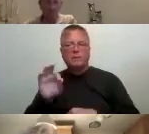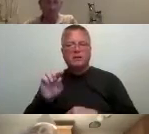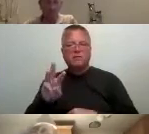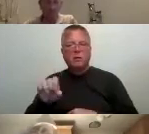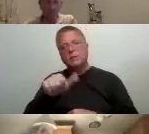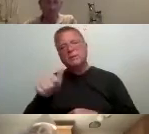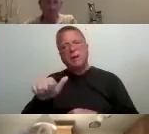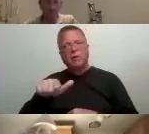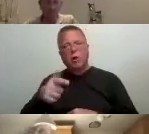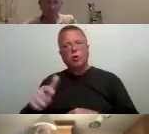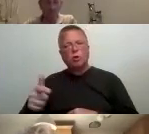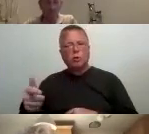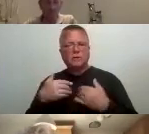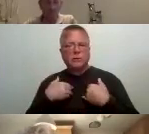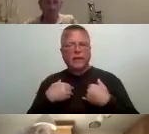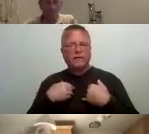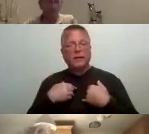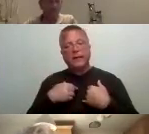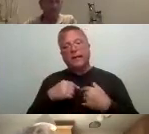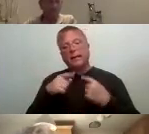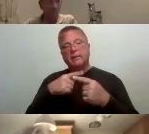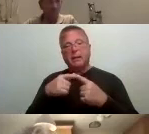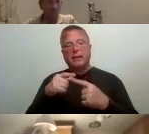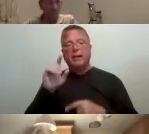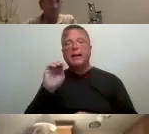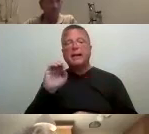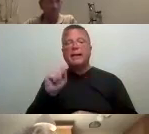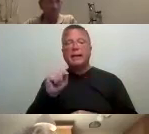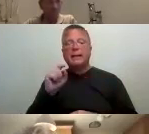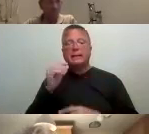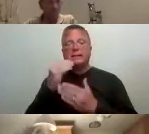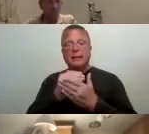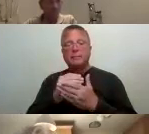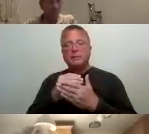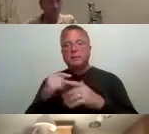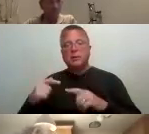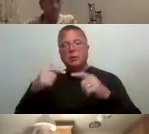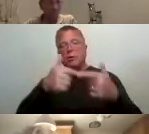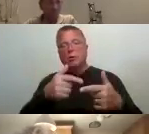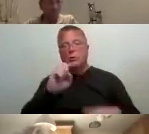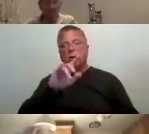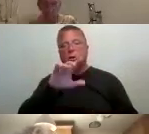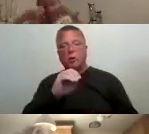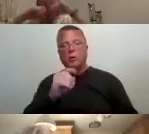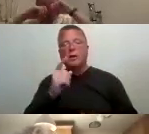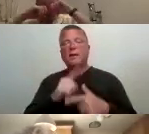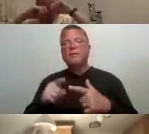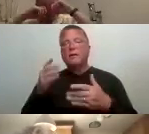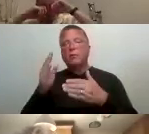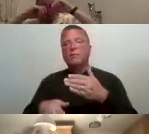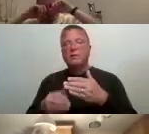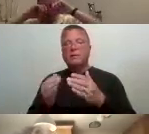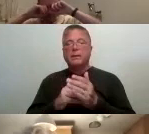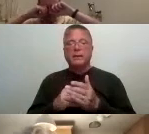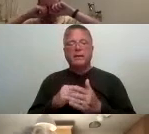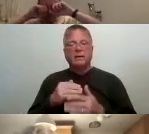that are here. As far as next steps, Ricardo, I want to turn it to you, and then we'll wrap up again. Feel free to